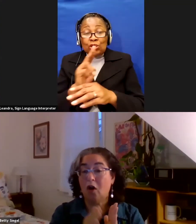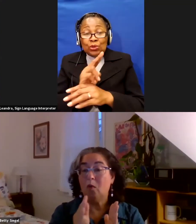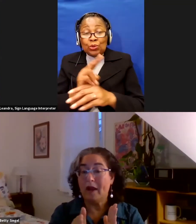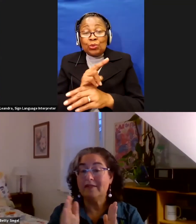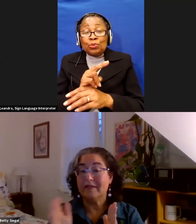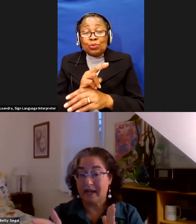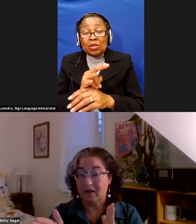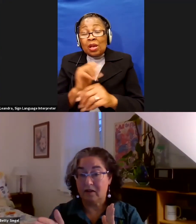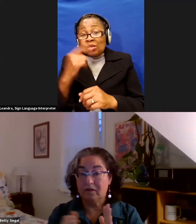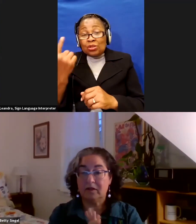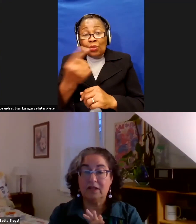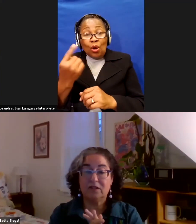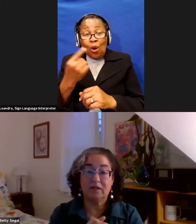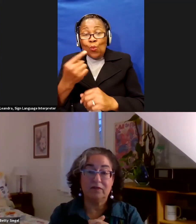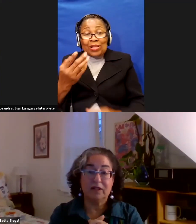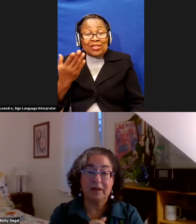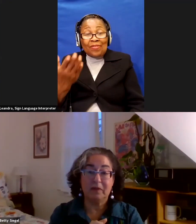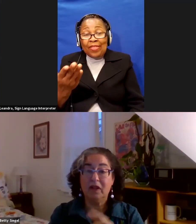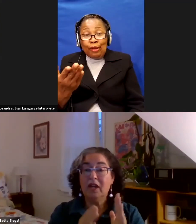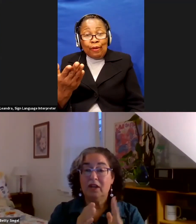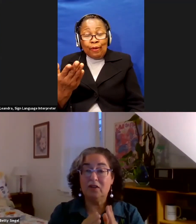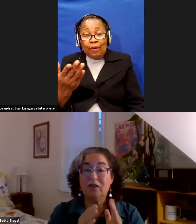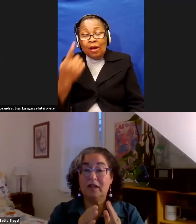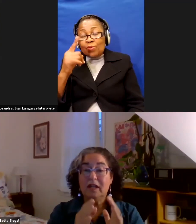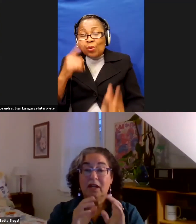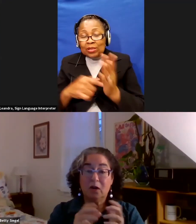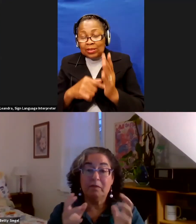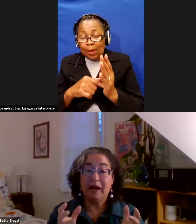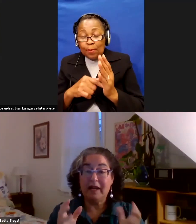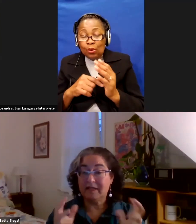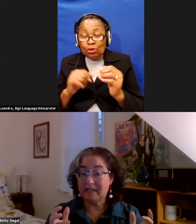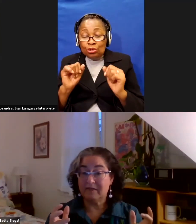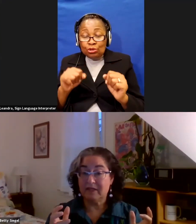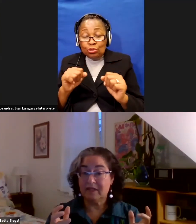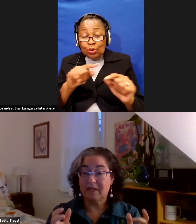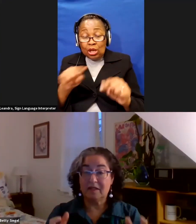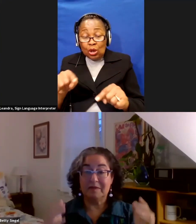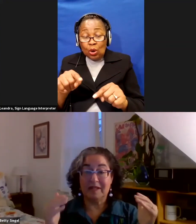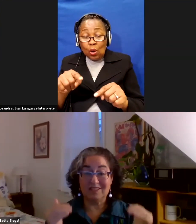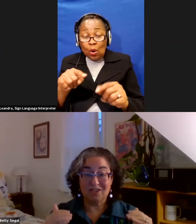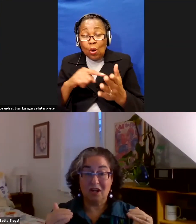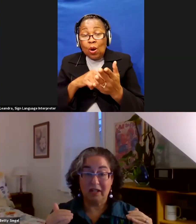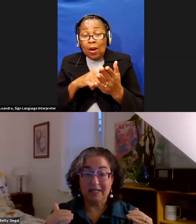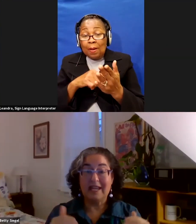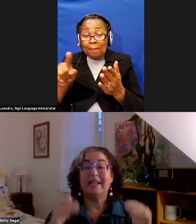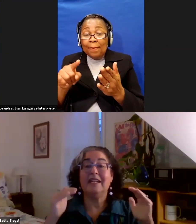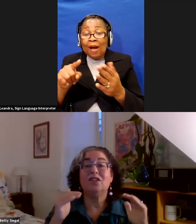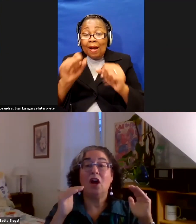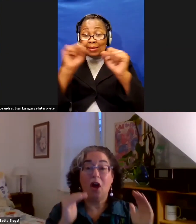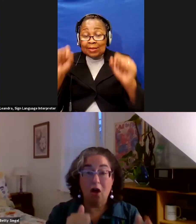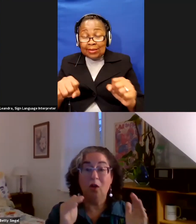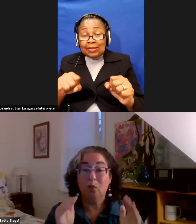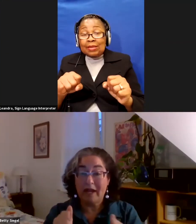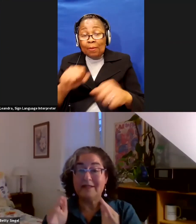are always there. Okay, so for example, you can go and buy an assistive listening system, install it, and it